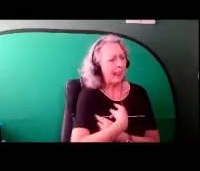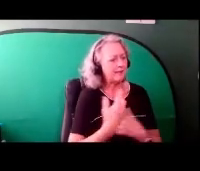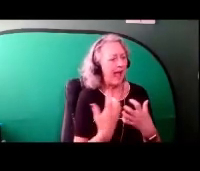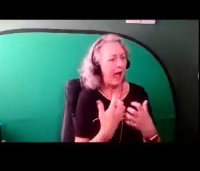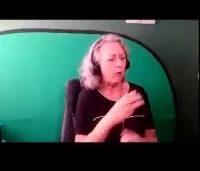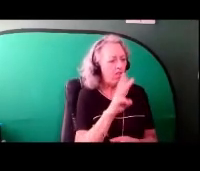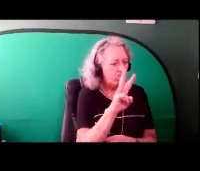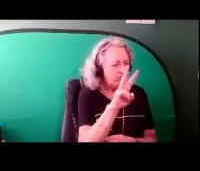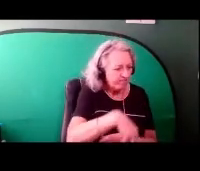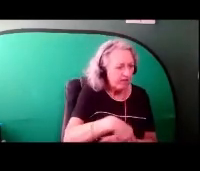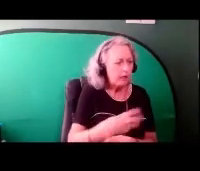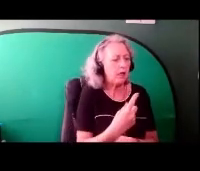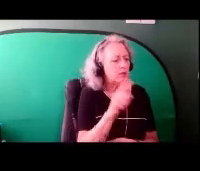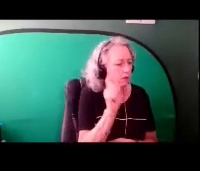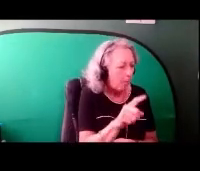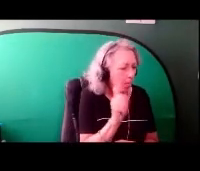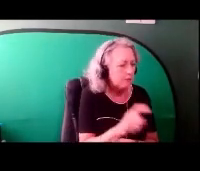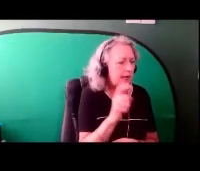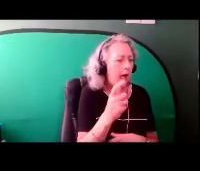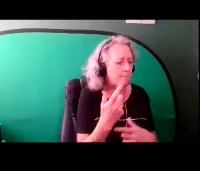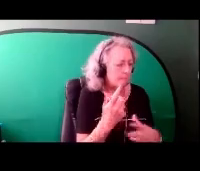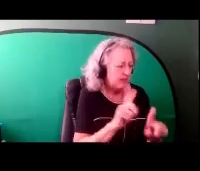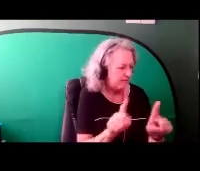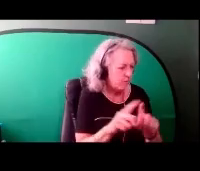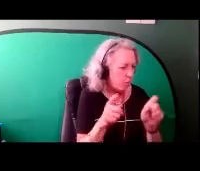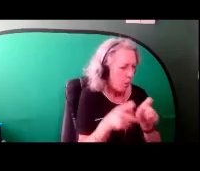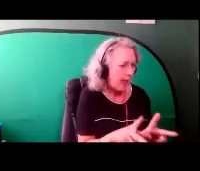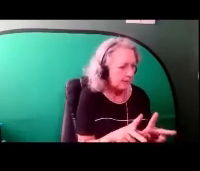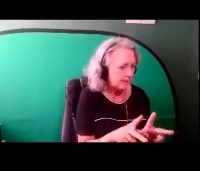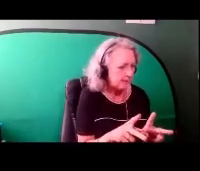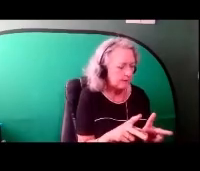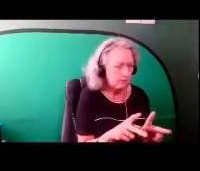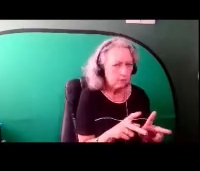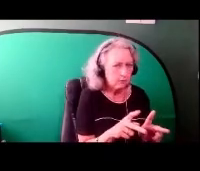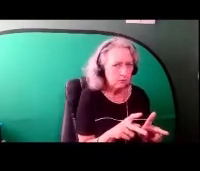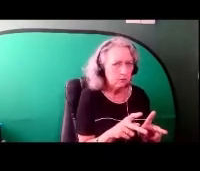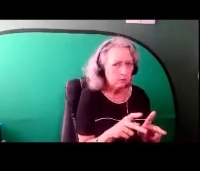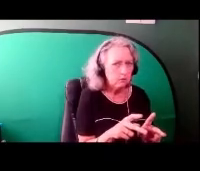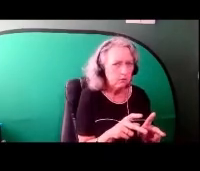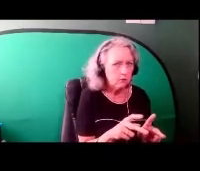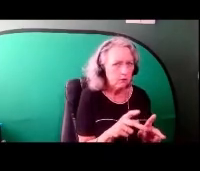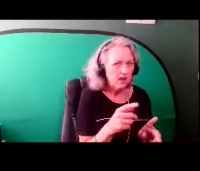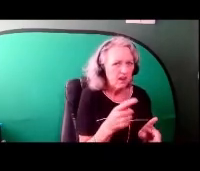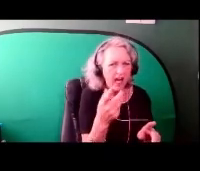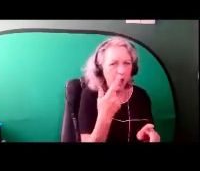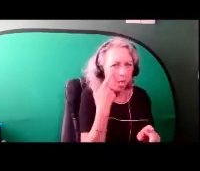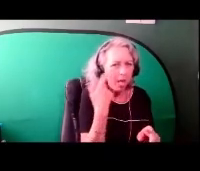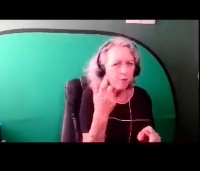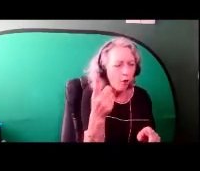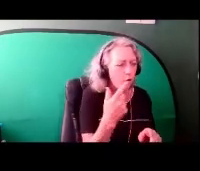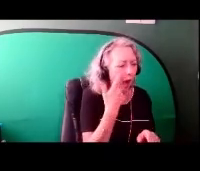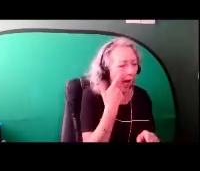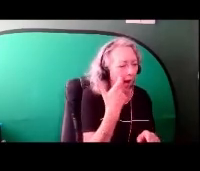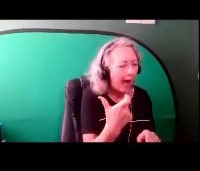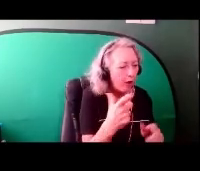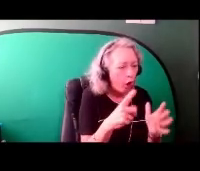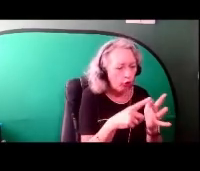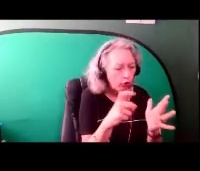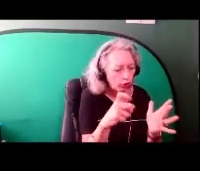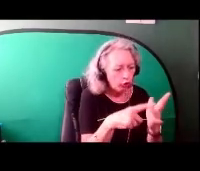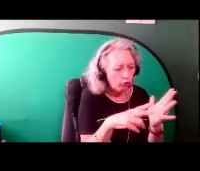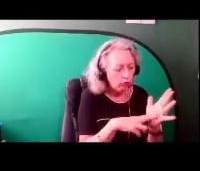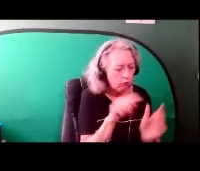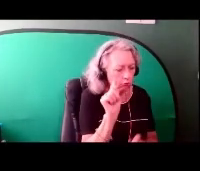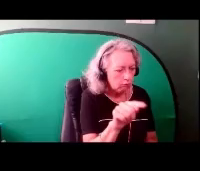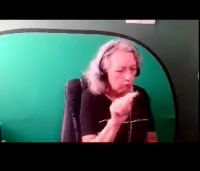do from this particular point on the home screen. And if I just find a random icon, I'm actually going to go to the bottom right of my home screen now